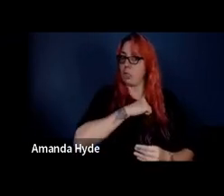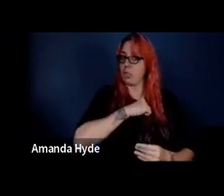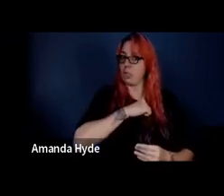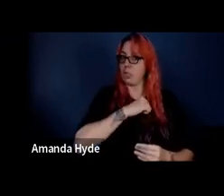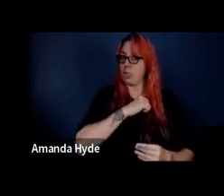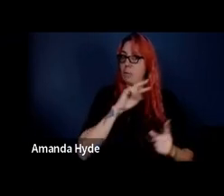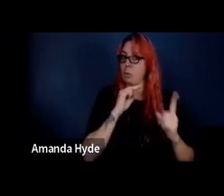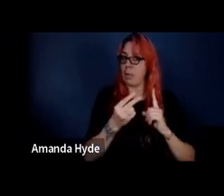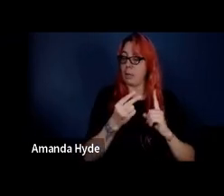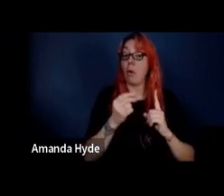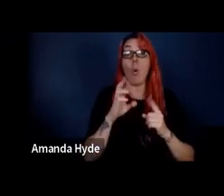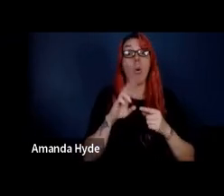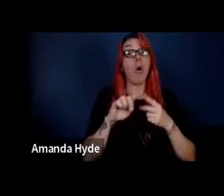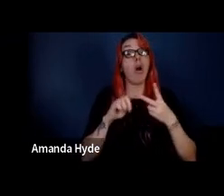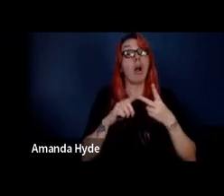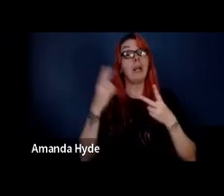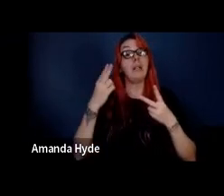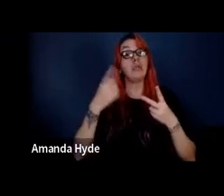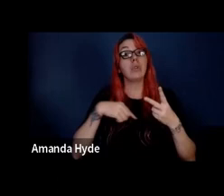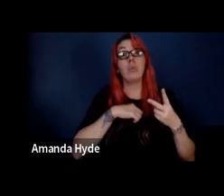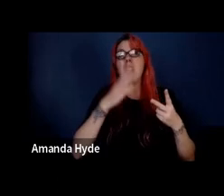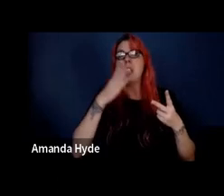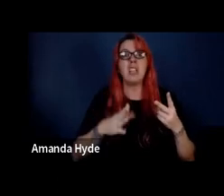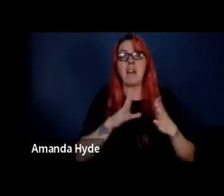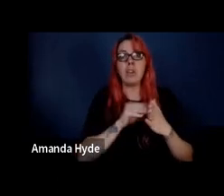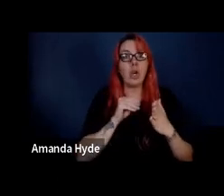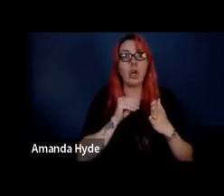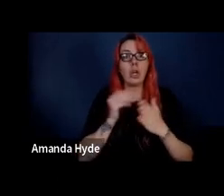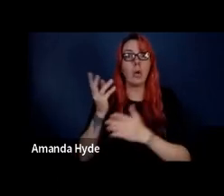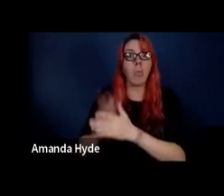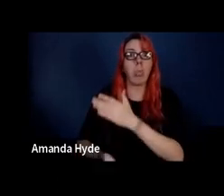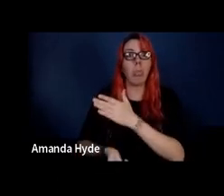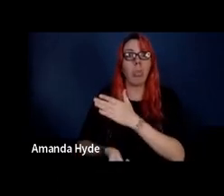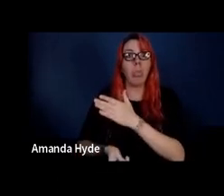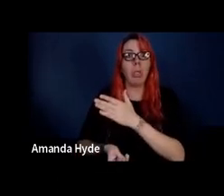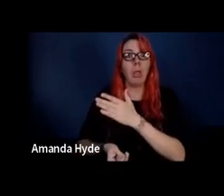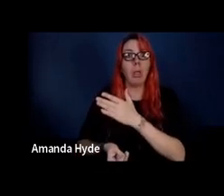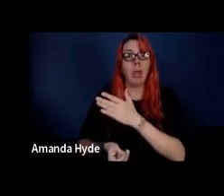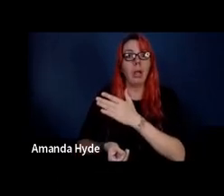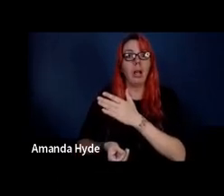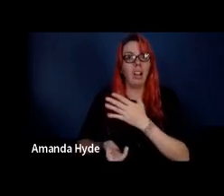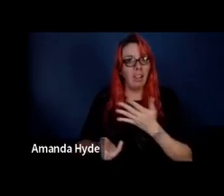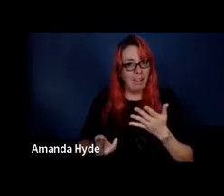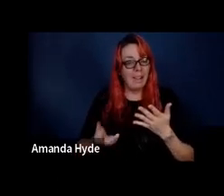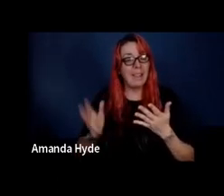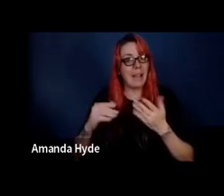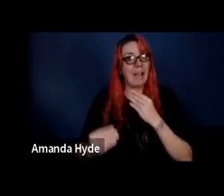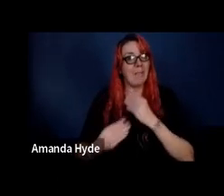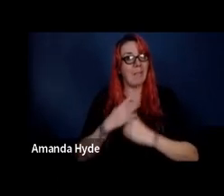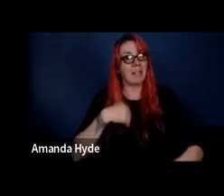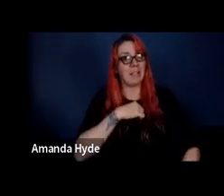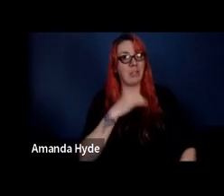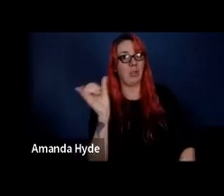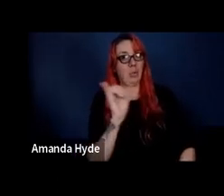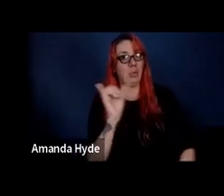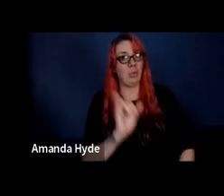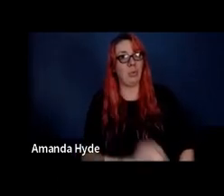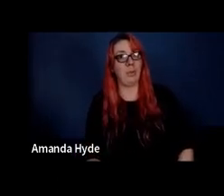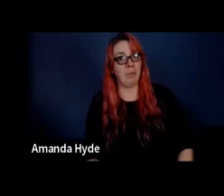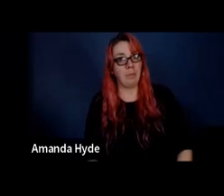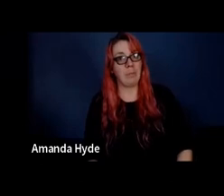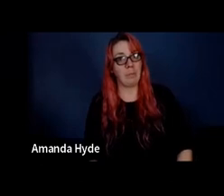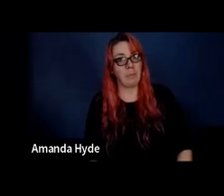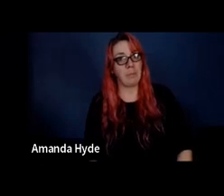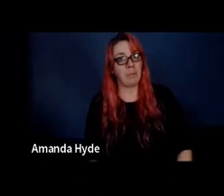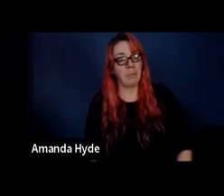And so how that can compromise our communication with each other. So you'll see on this slide, as I move into this piece, and sorry, let me